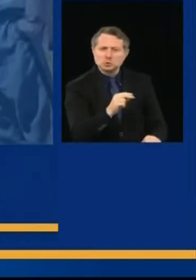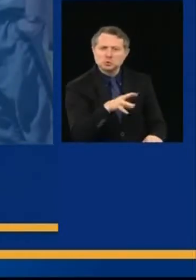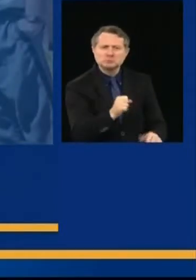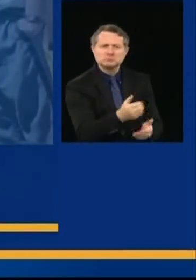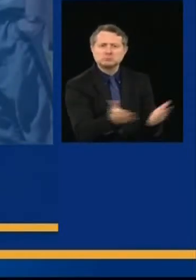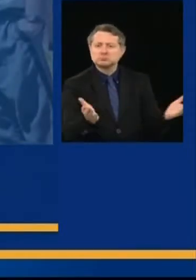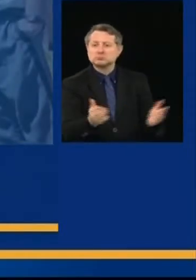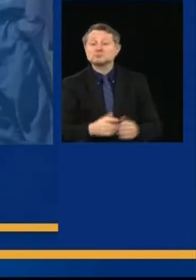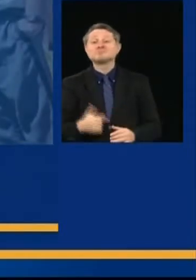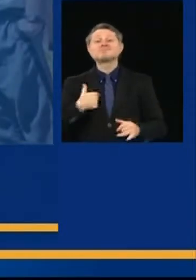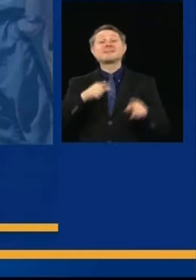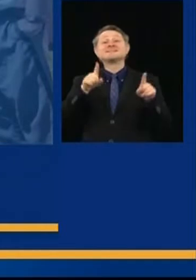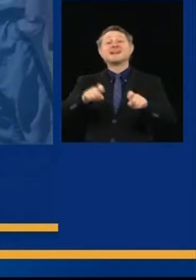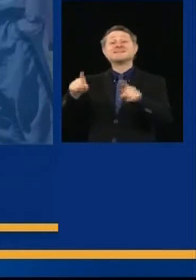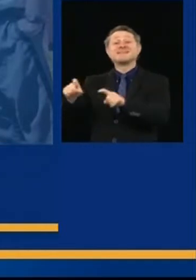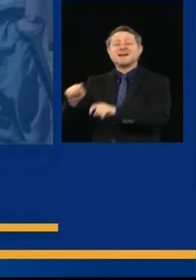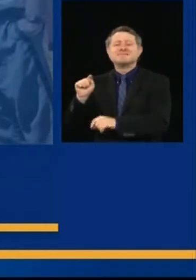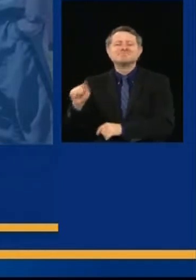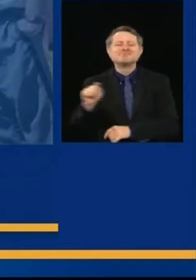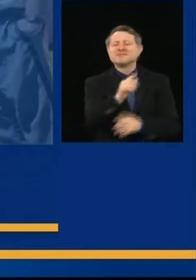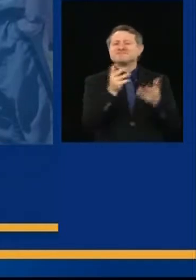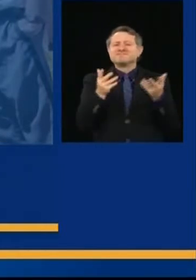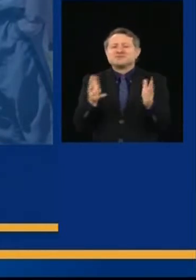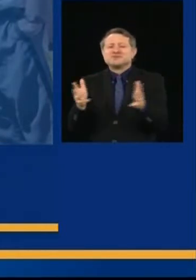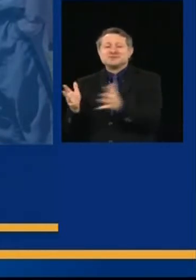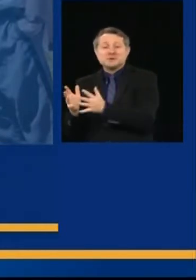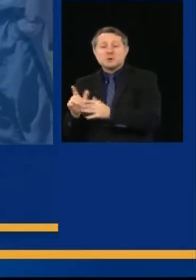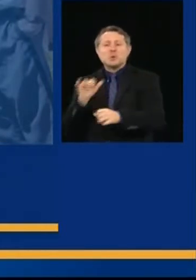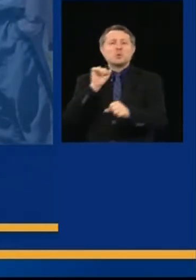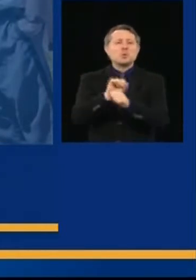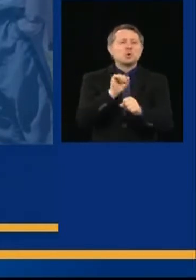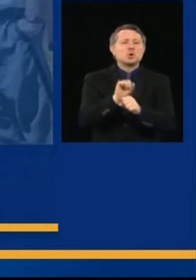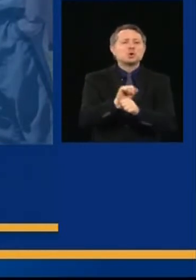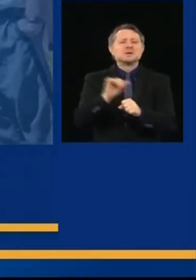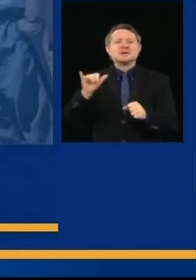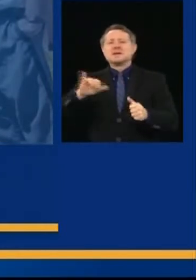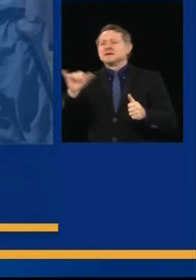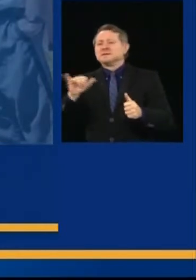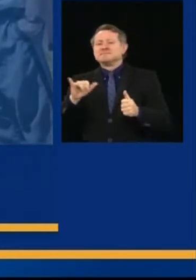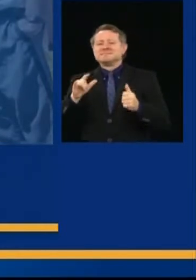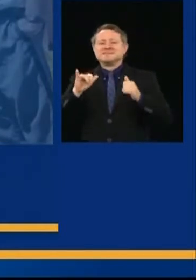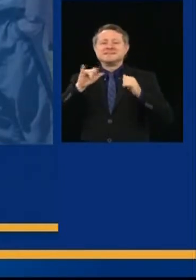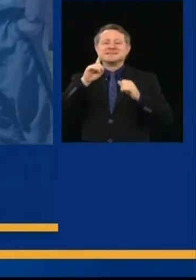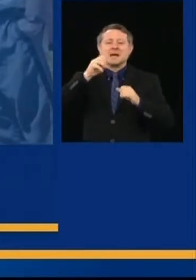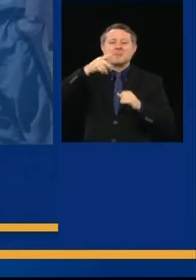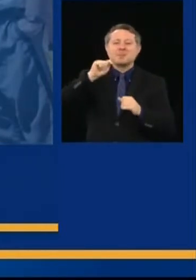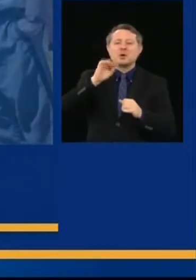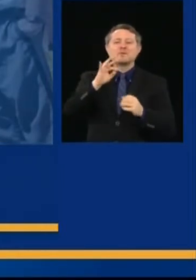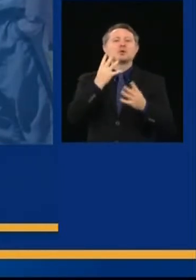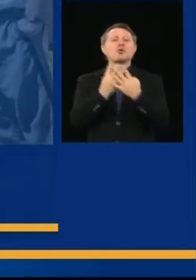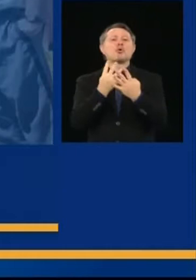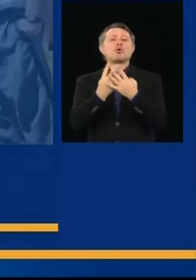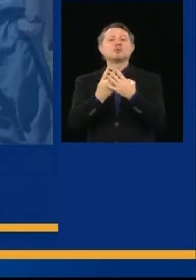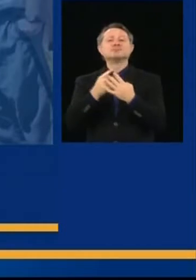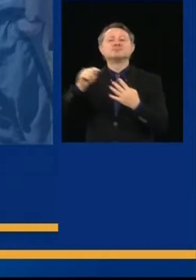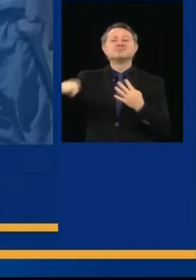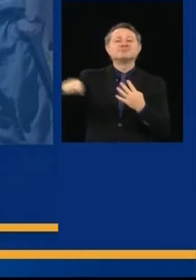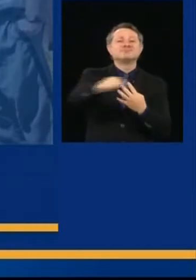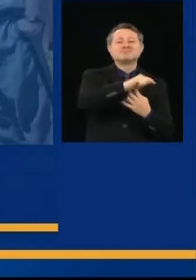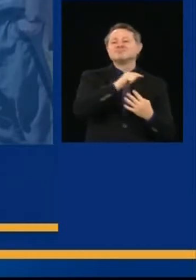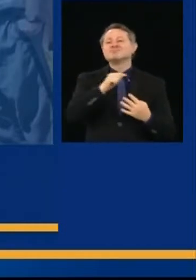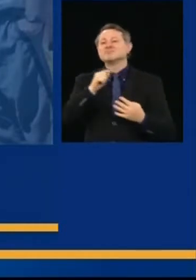the people who work at DOCS, our Department of Correction Services. Prisons,